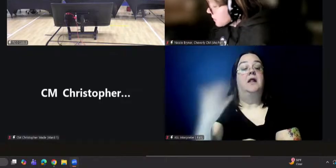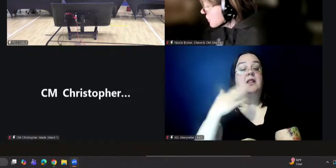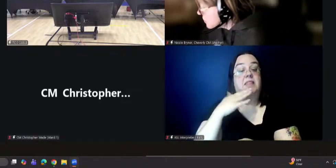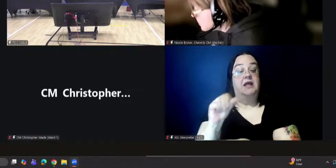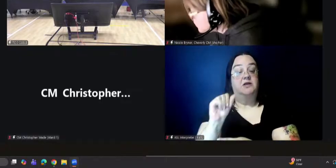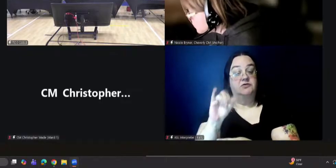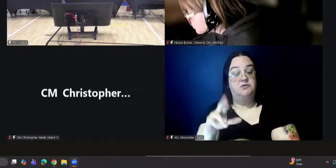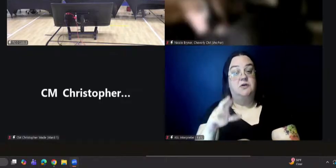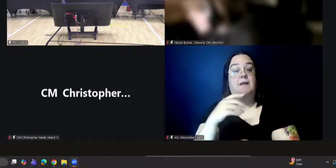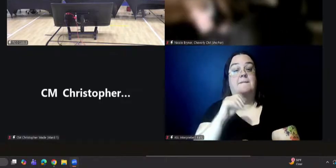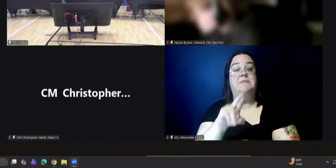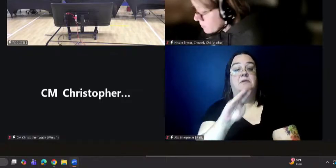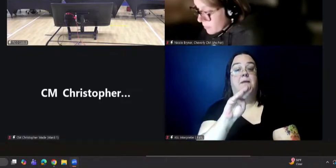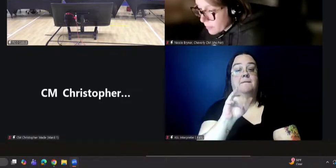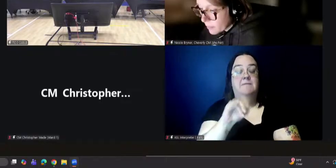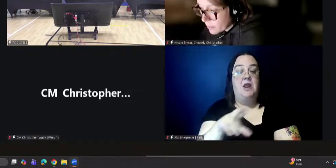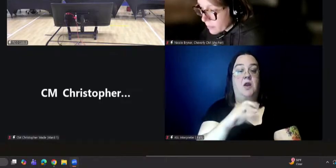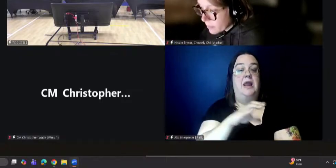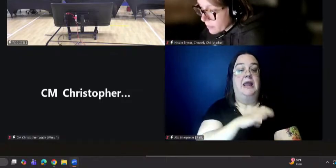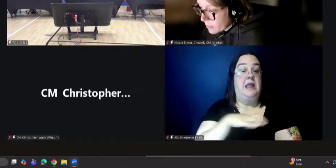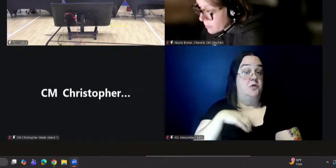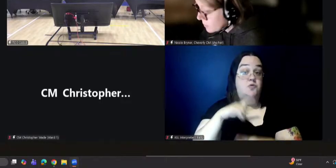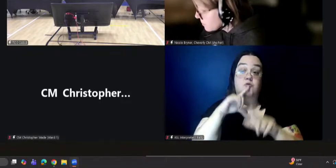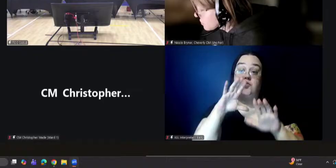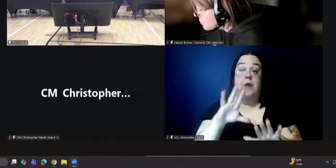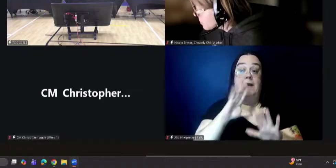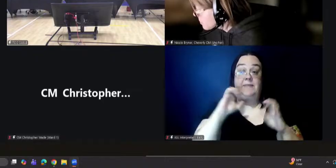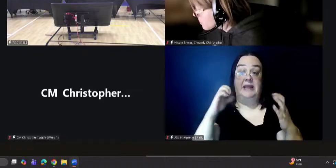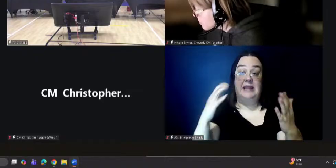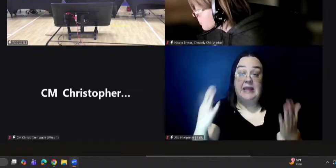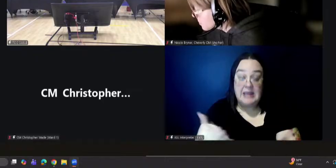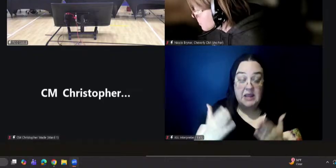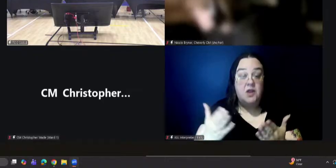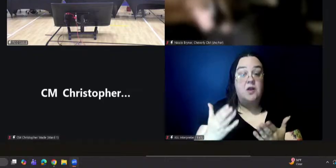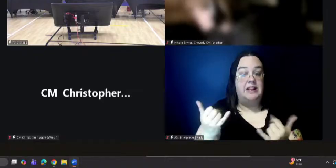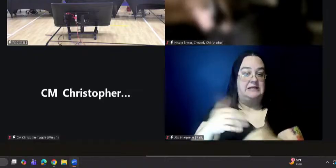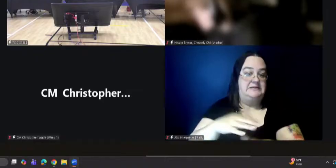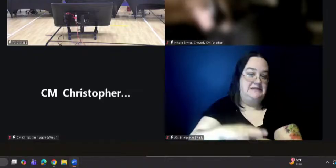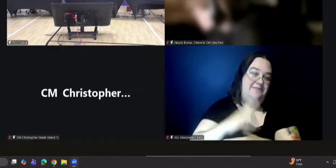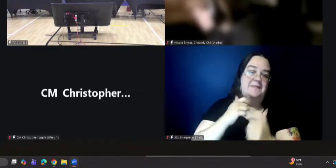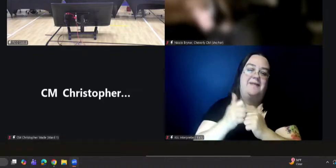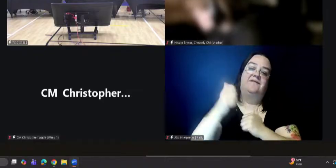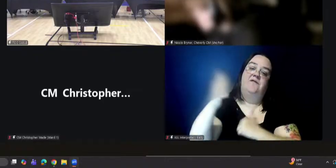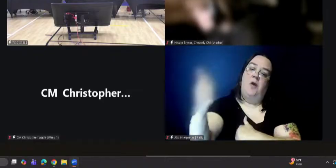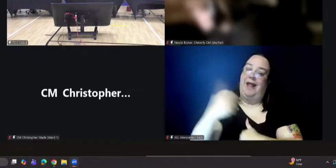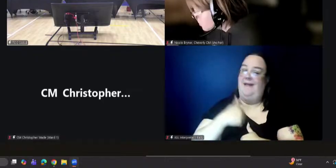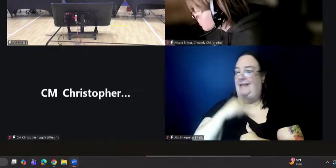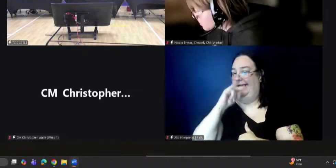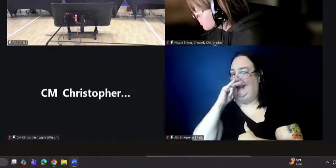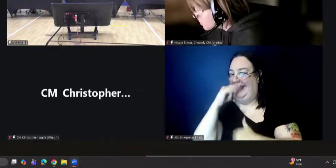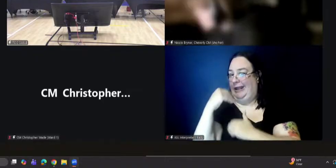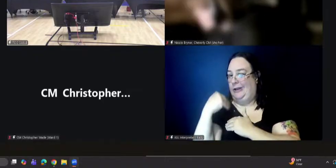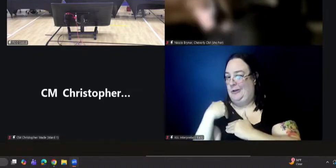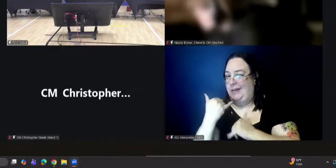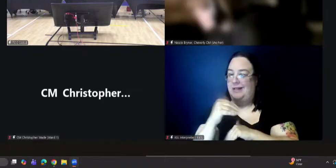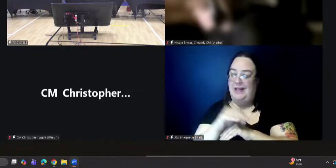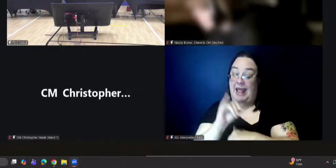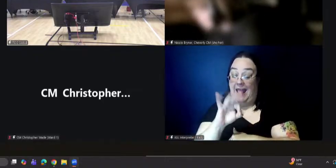Mayor, Council, great to be here this evening. From afar, I've got kid duty this evening, or else I'd be there in